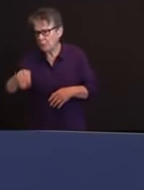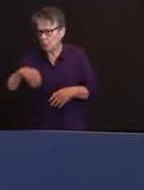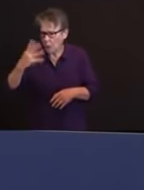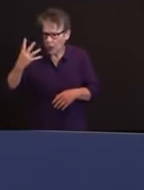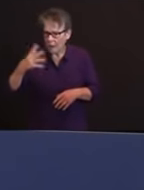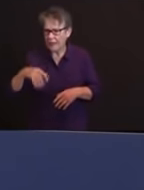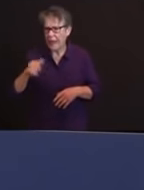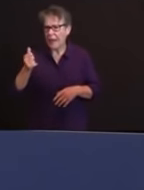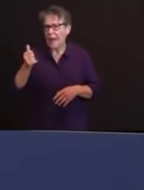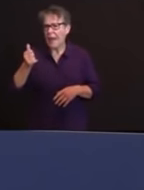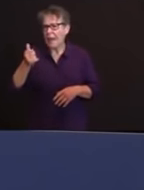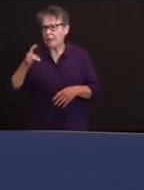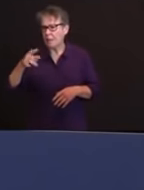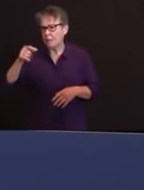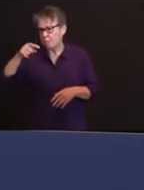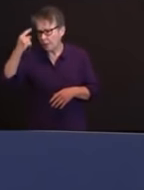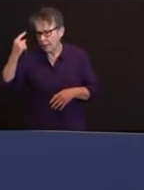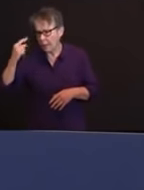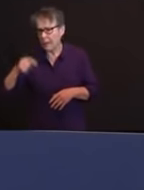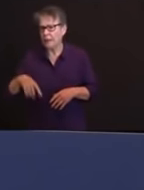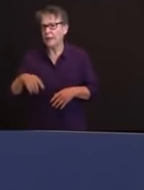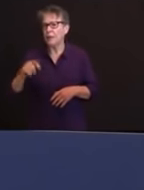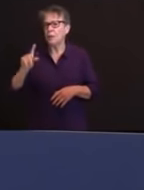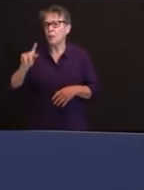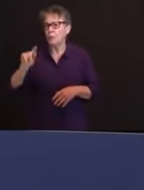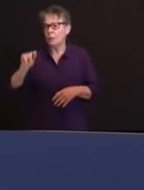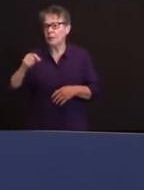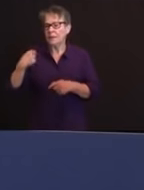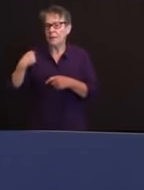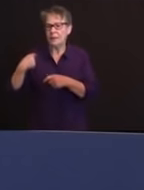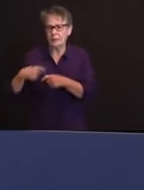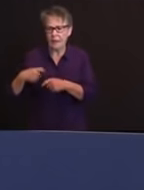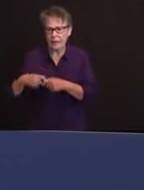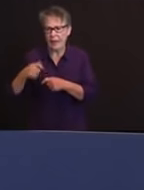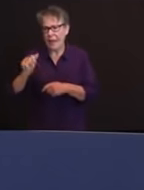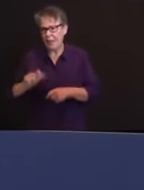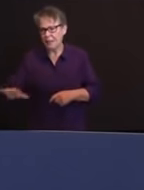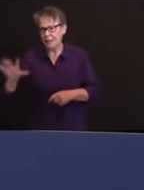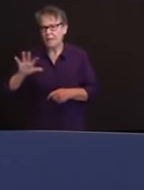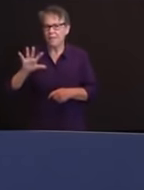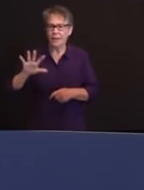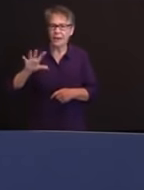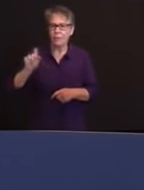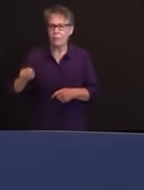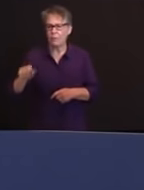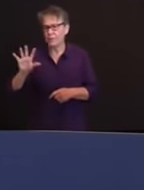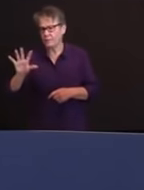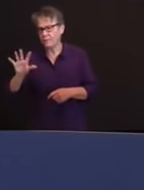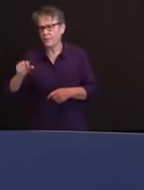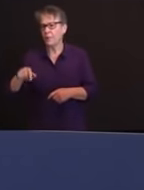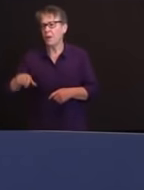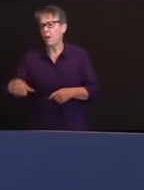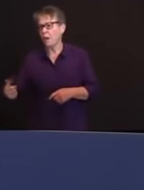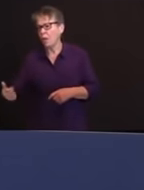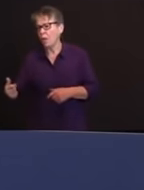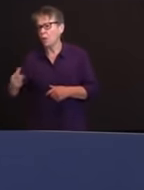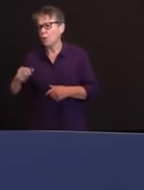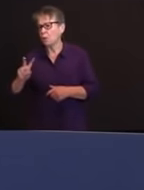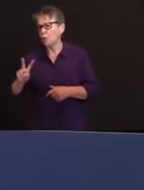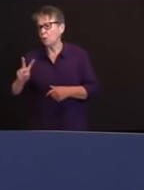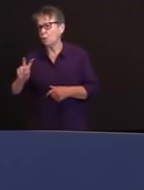18.1% black, 20.2% Hispanic, Asian 5.5%, and other